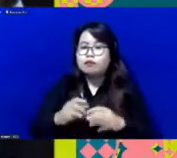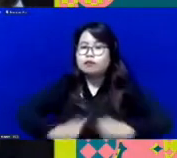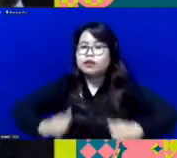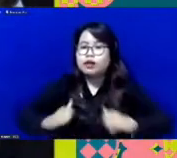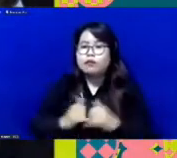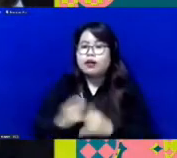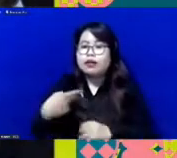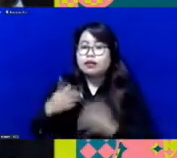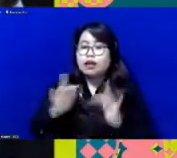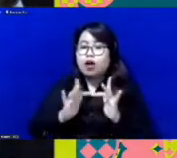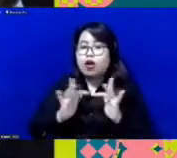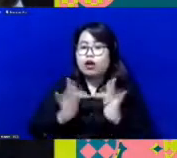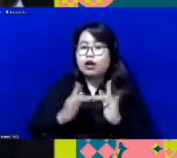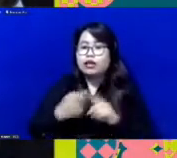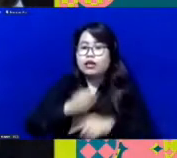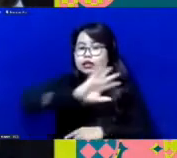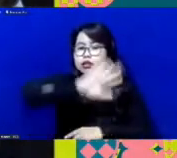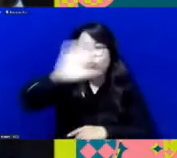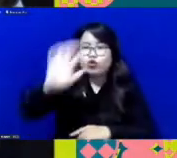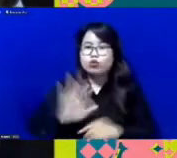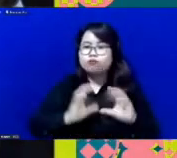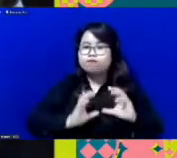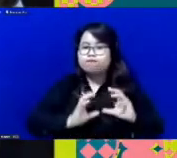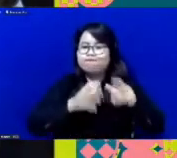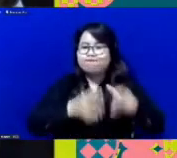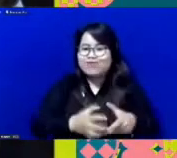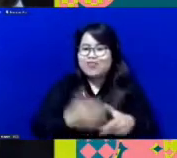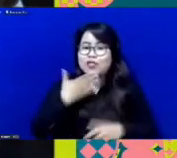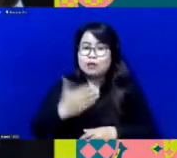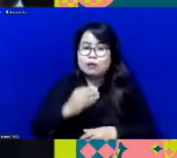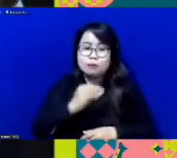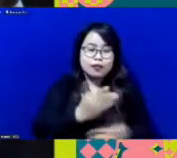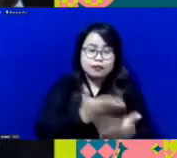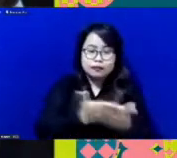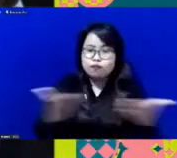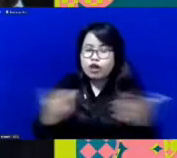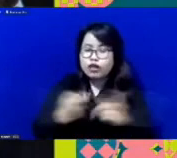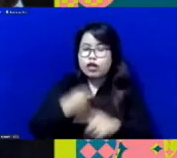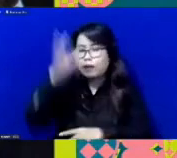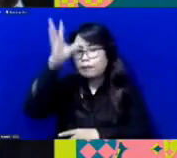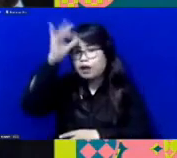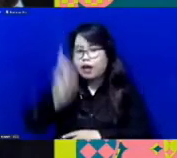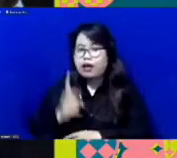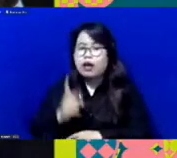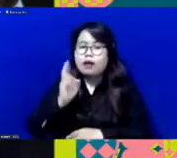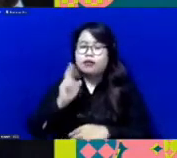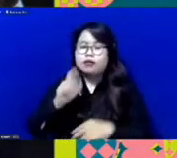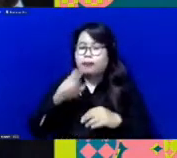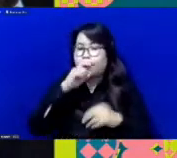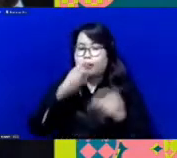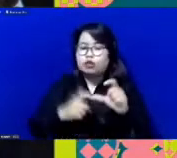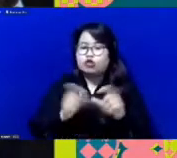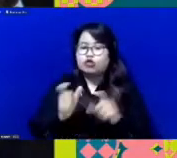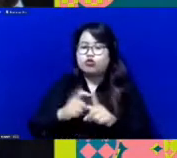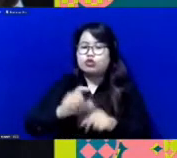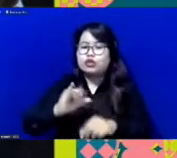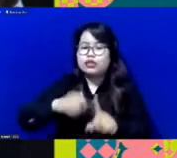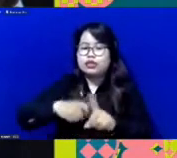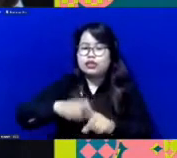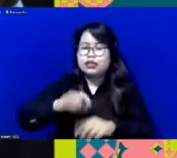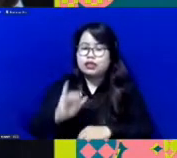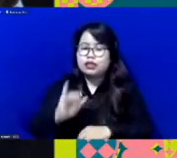Good day from Bali for Bapak Sukidi Mulyadi, PhD, the Expert Committee BPIP,